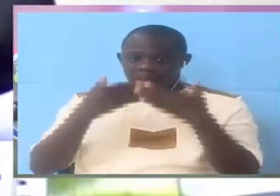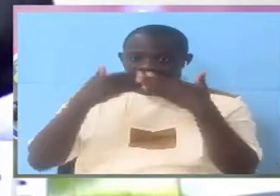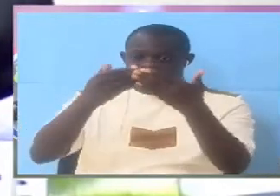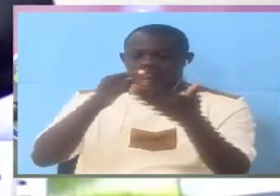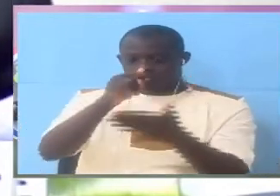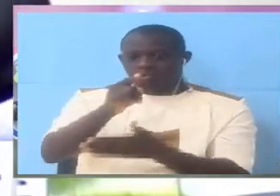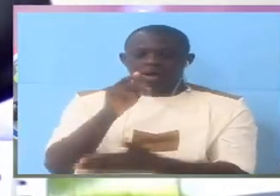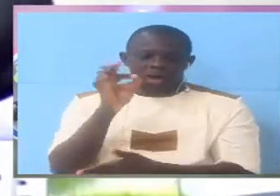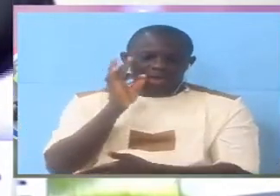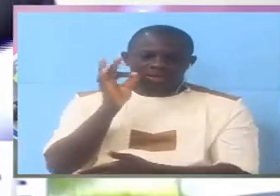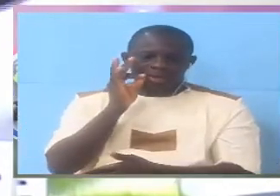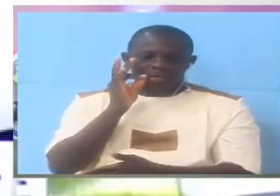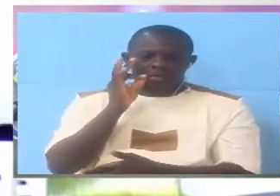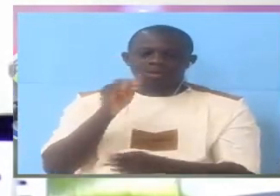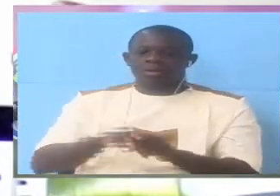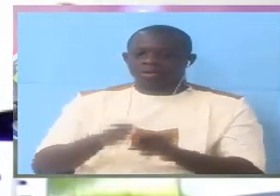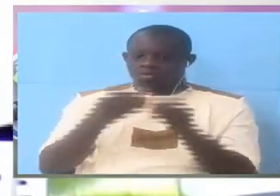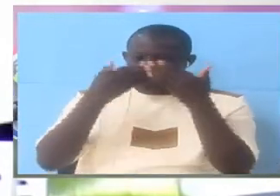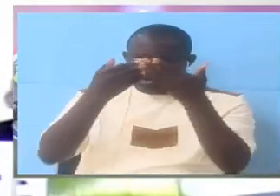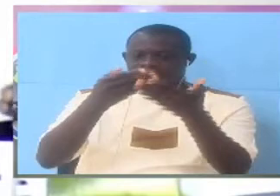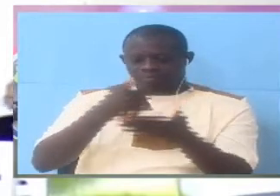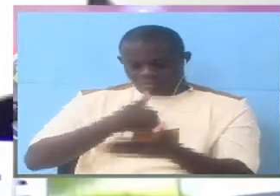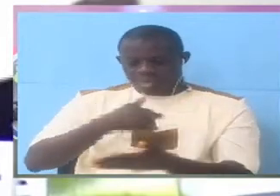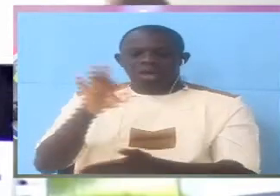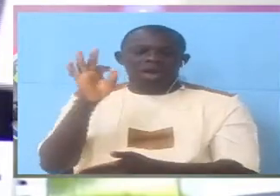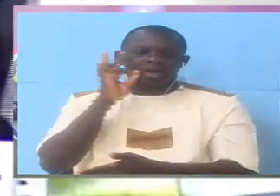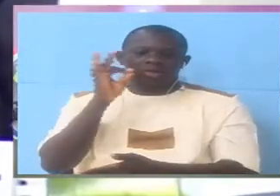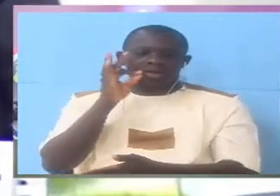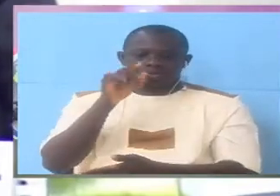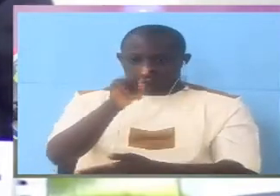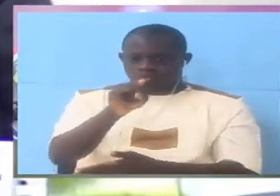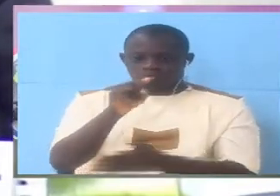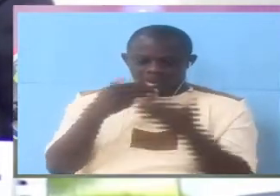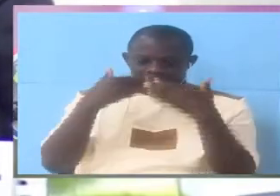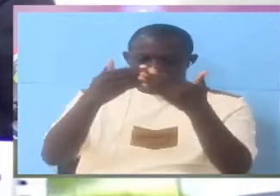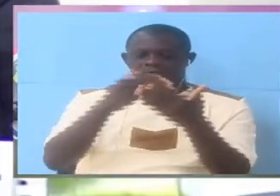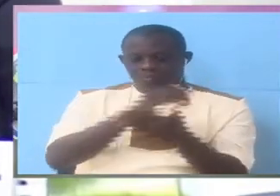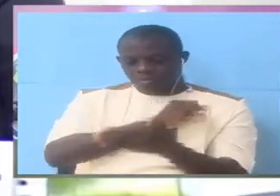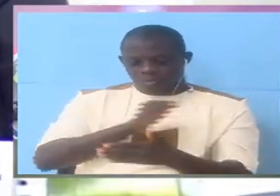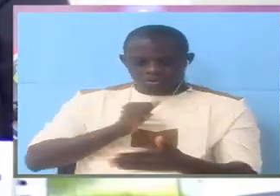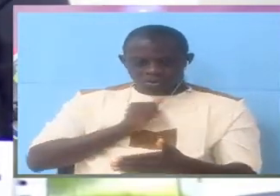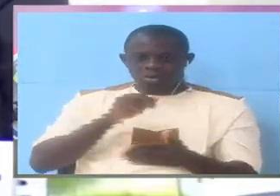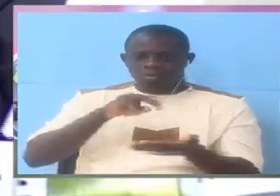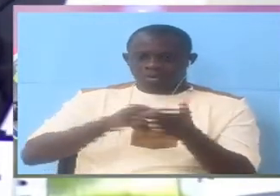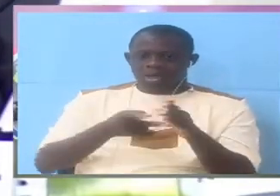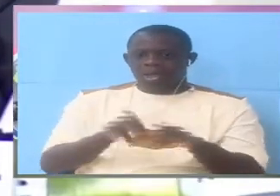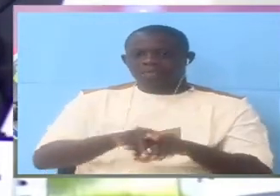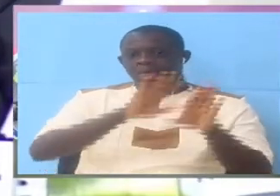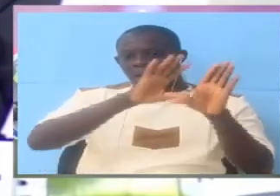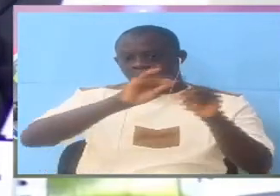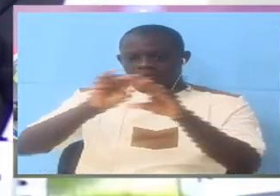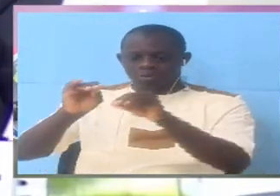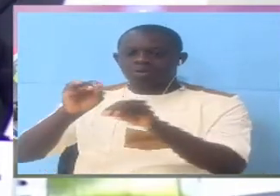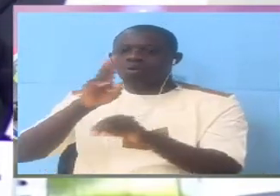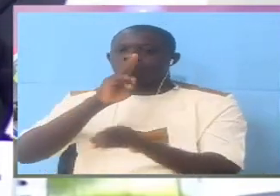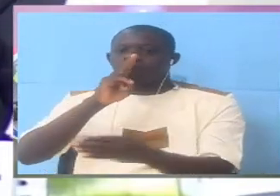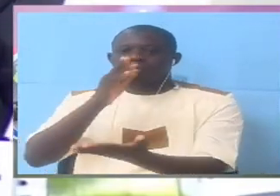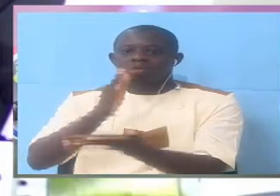second. Okay. You would give me an answer. You told us that the operation was carried